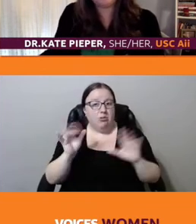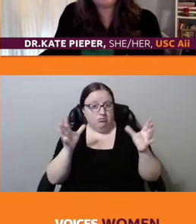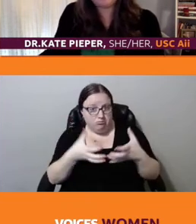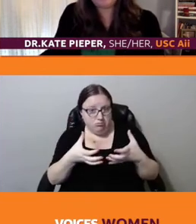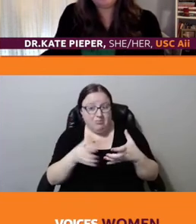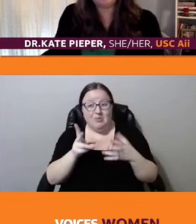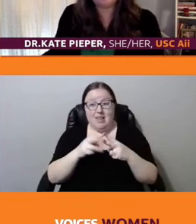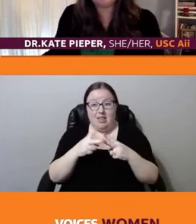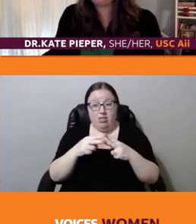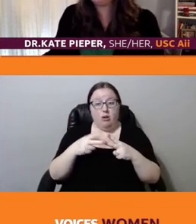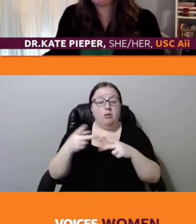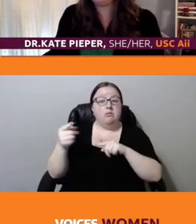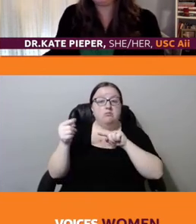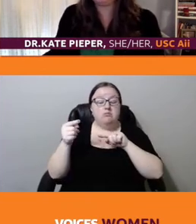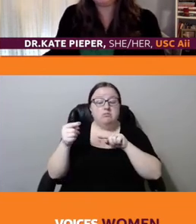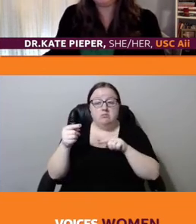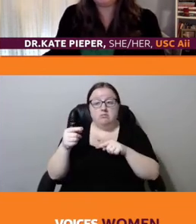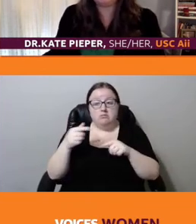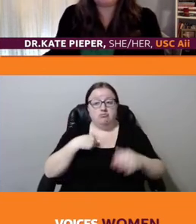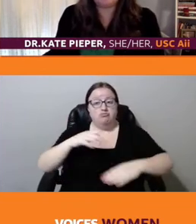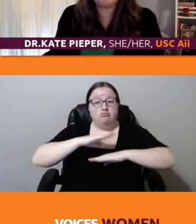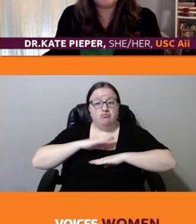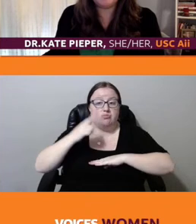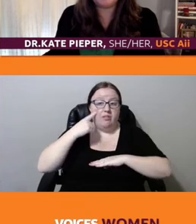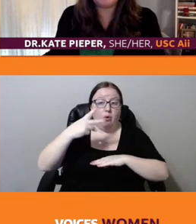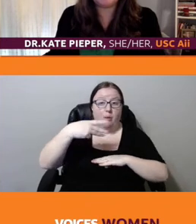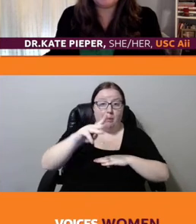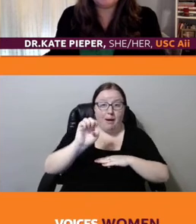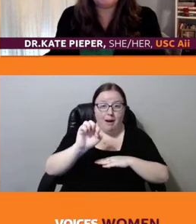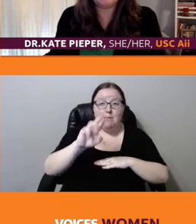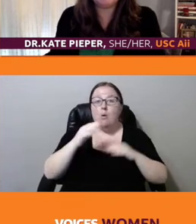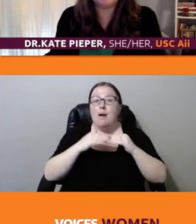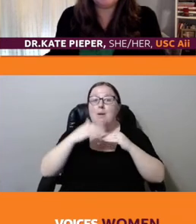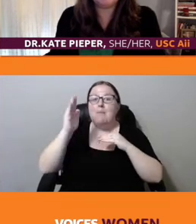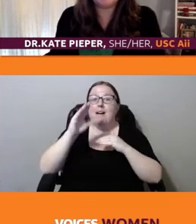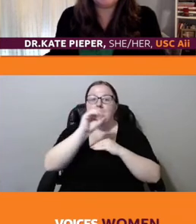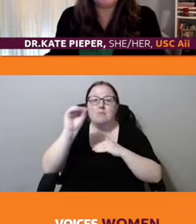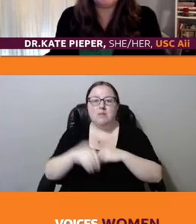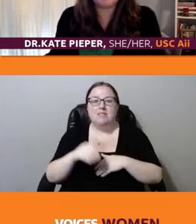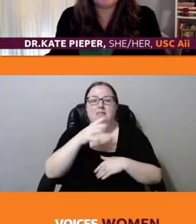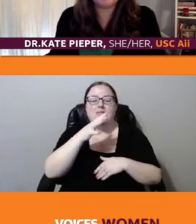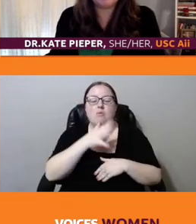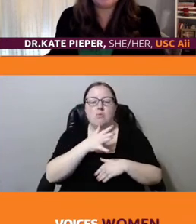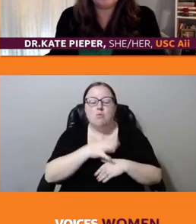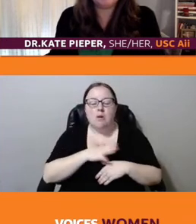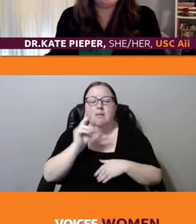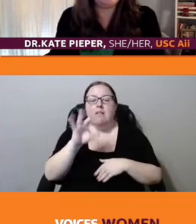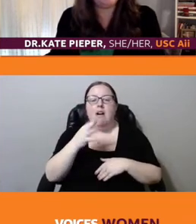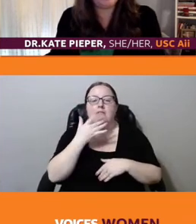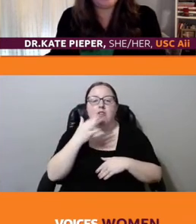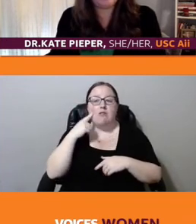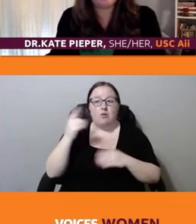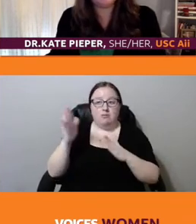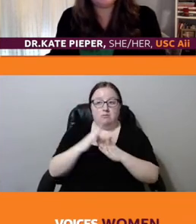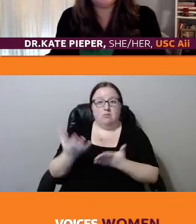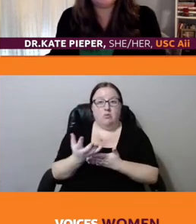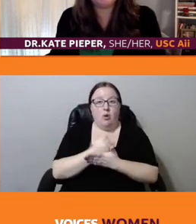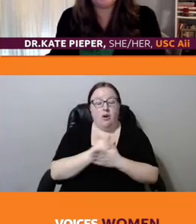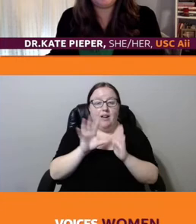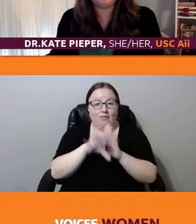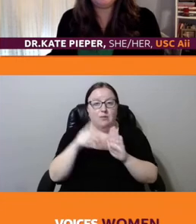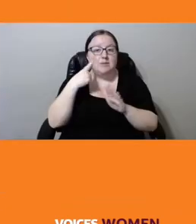still either come in at, or in the case of Amazon Prime, above the percentage of women of color directors of top-grossing films in 2020